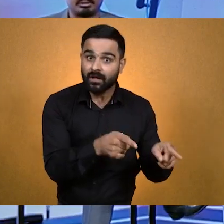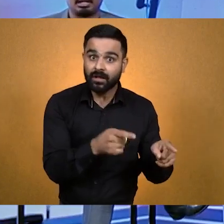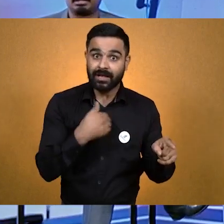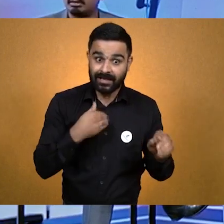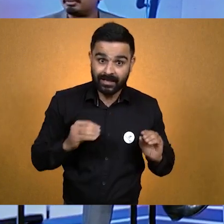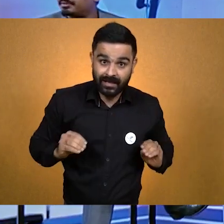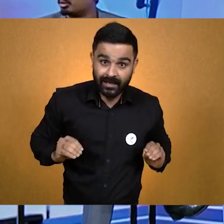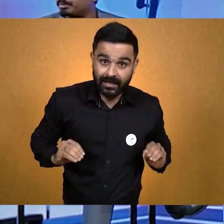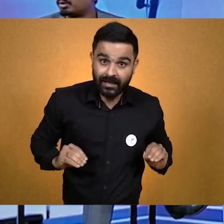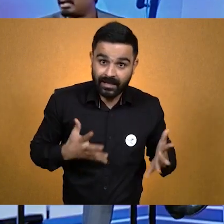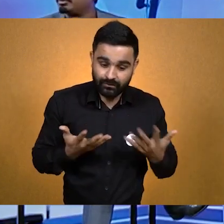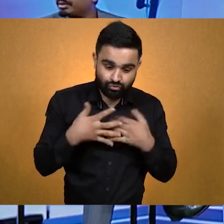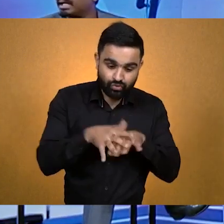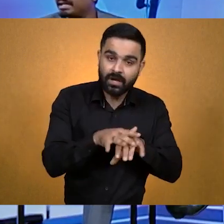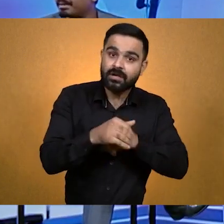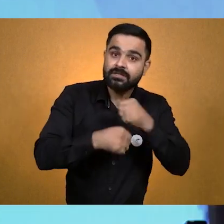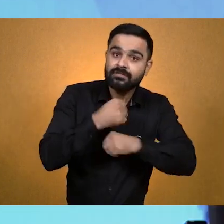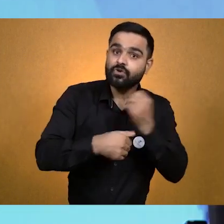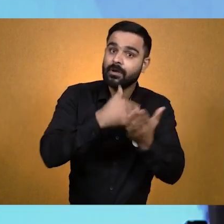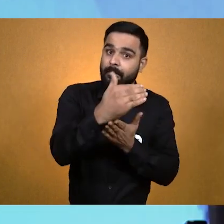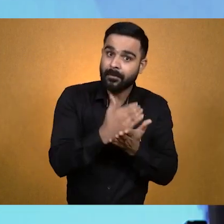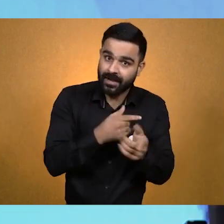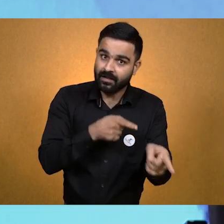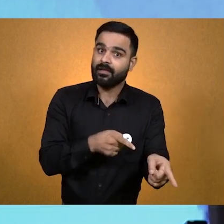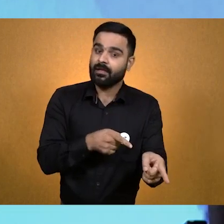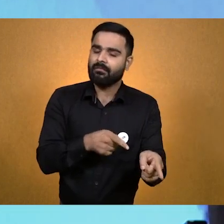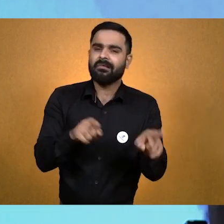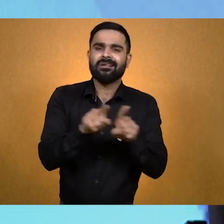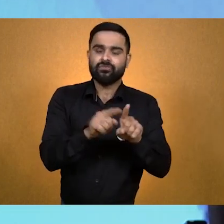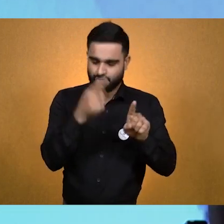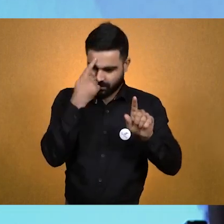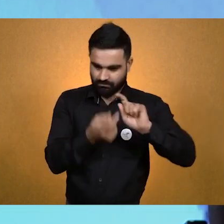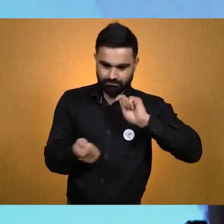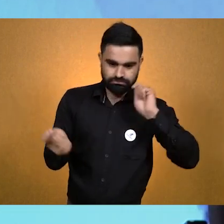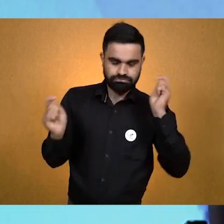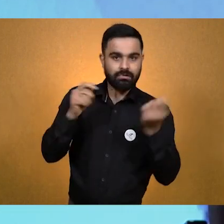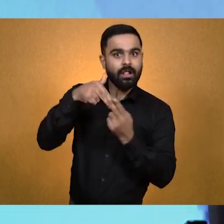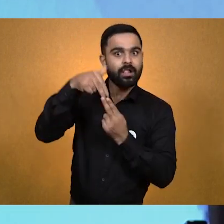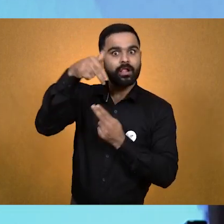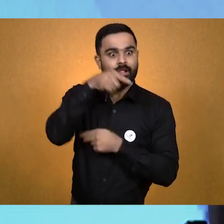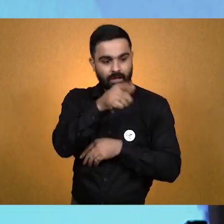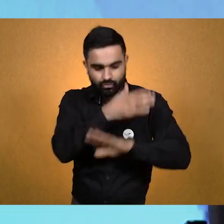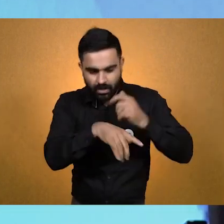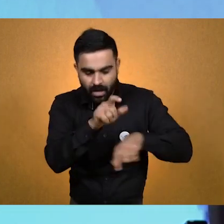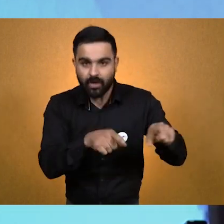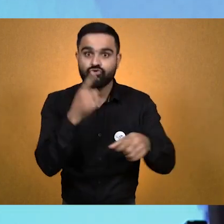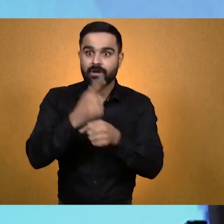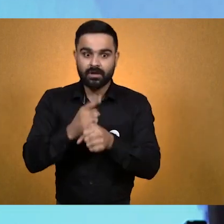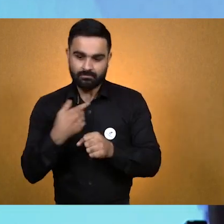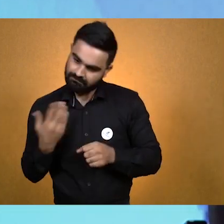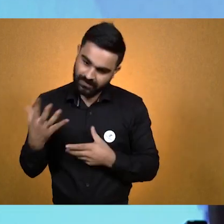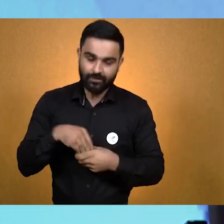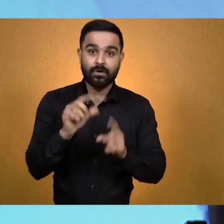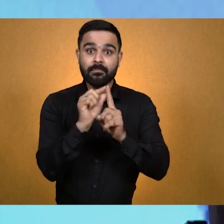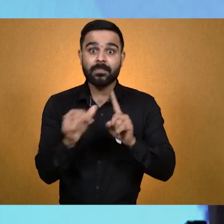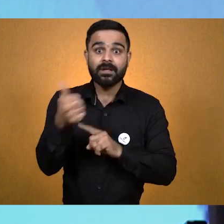me to start an inclusive sports program during that time. And it just changed the entire narrative about those children. Teachers started coming,